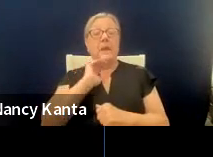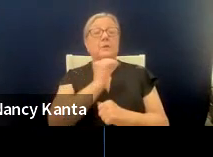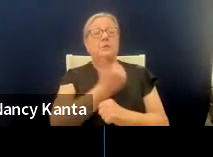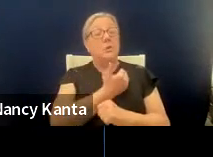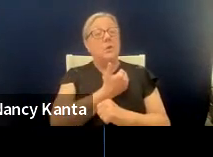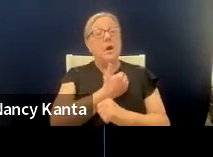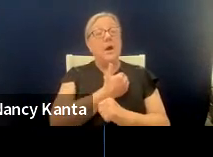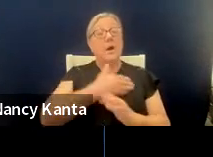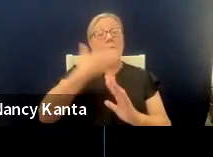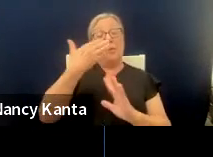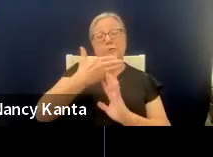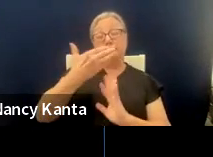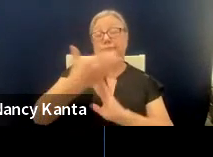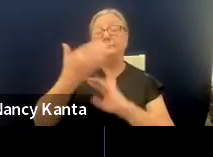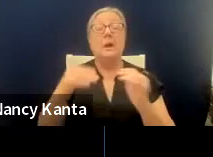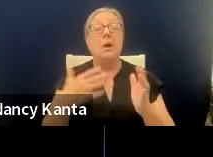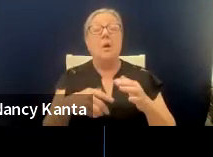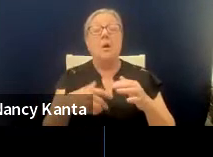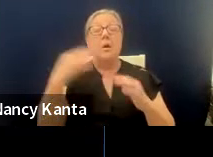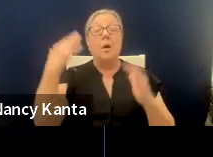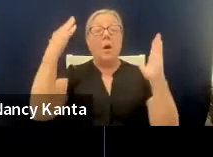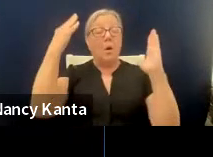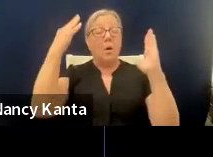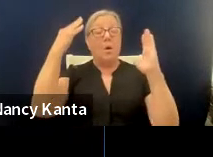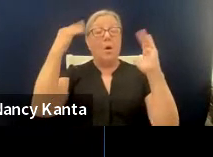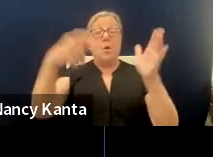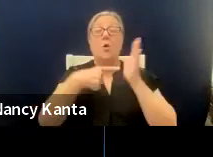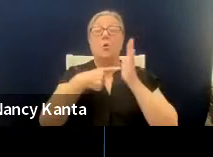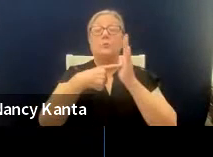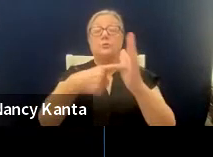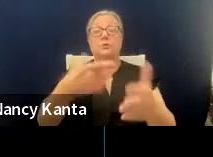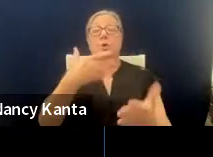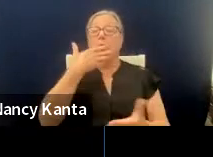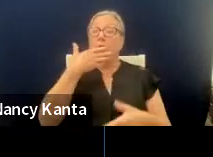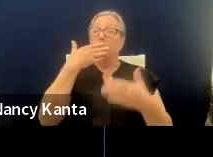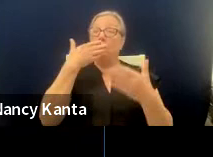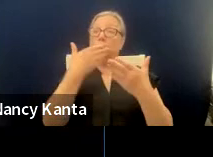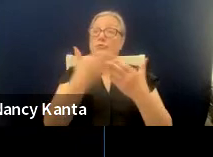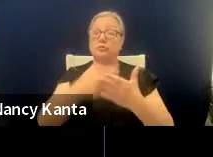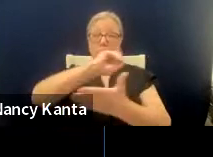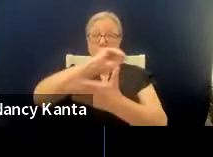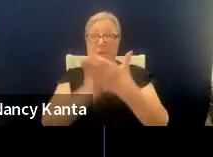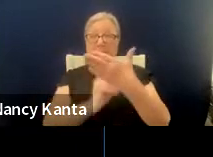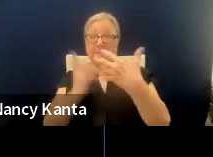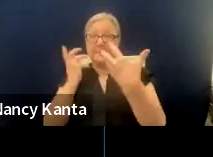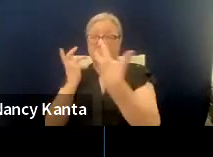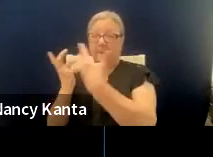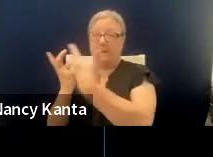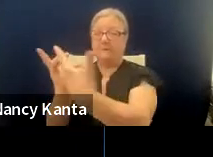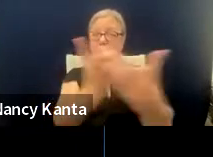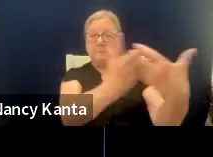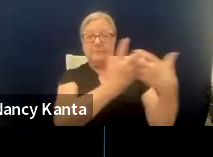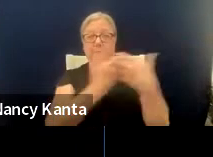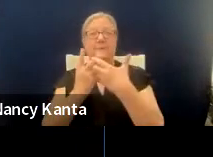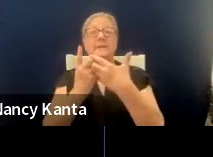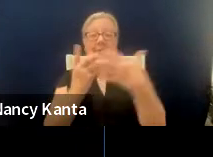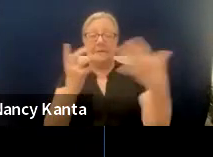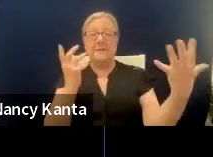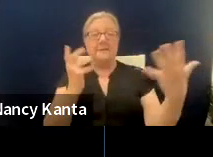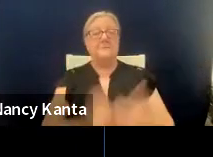reflects our intentions to produce good, appropriate fitting design that puts people and context at its